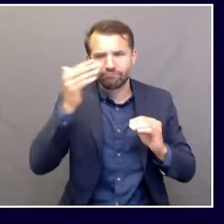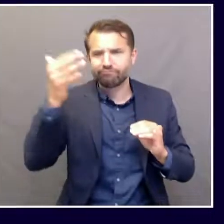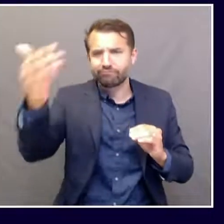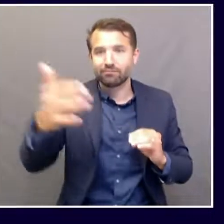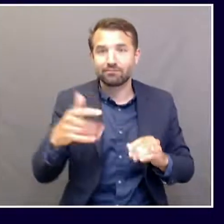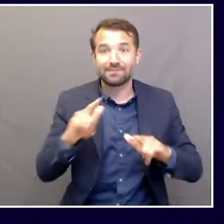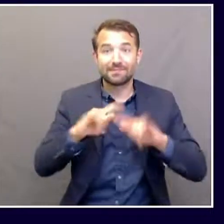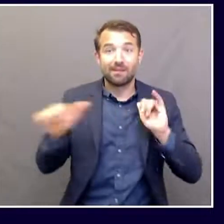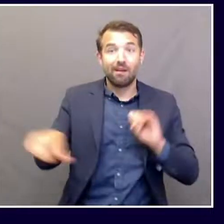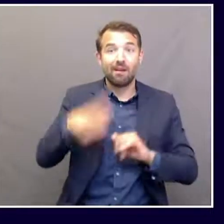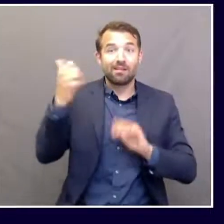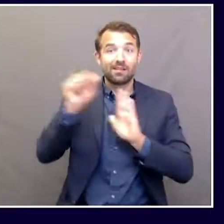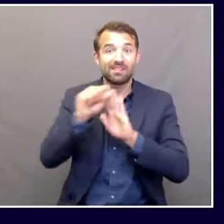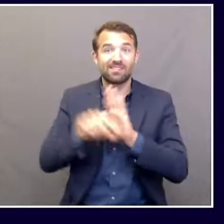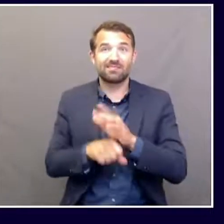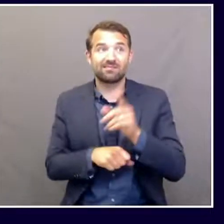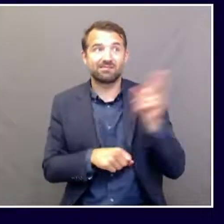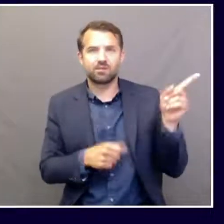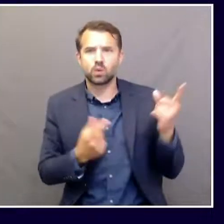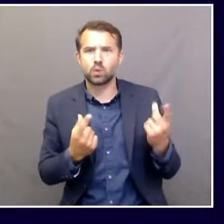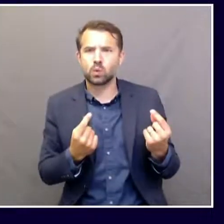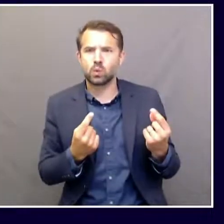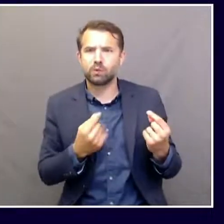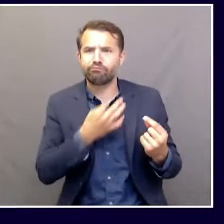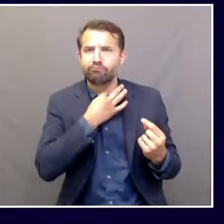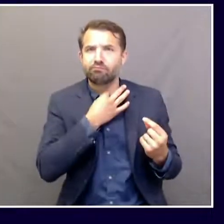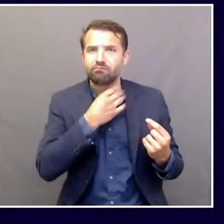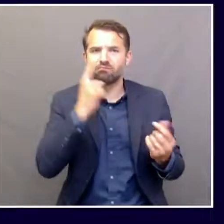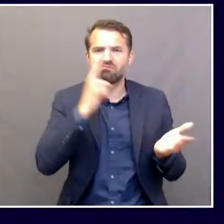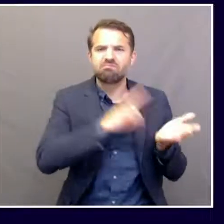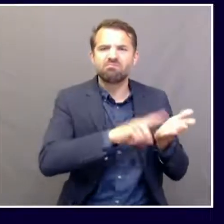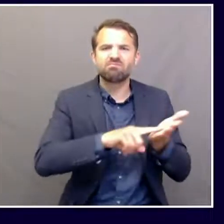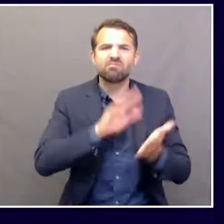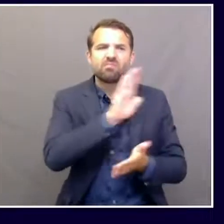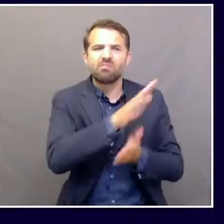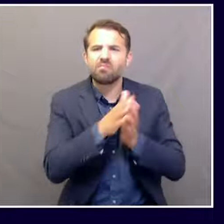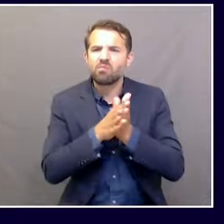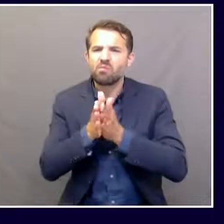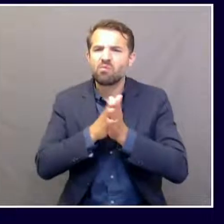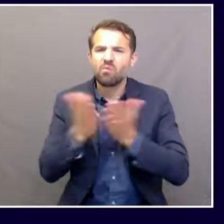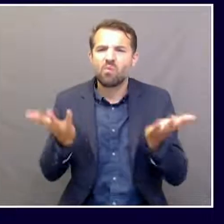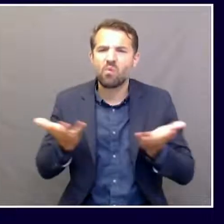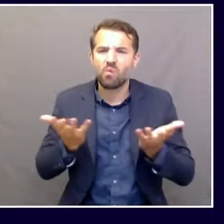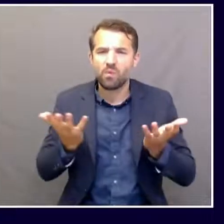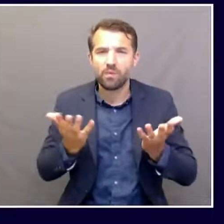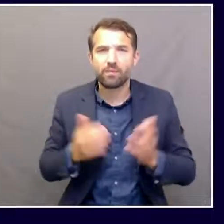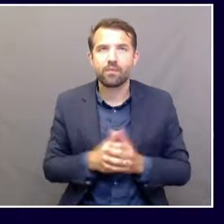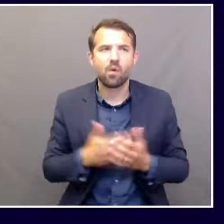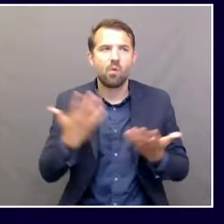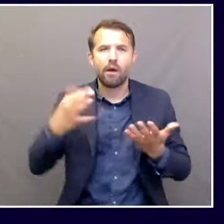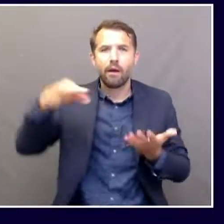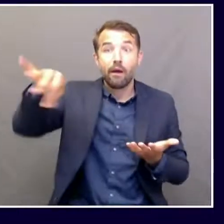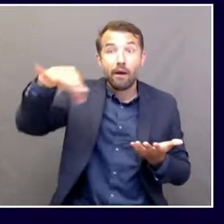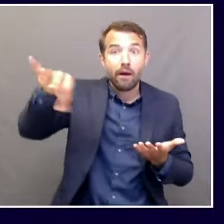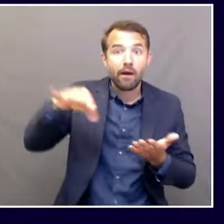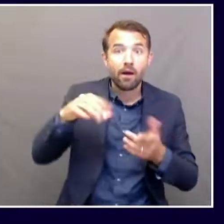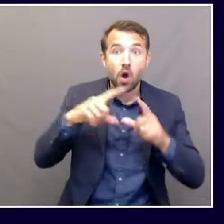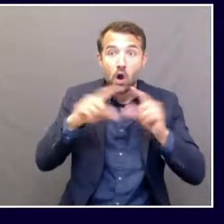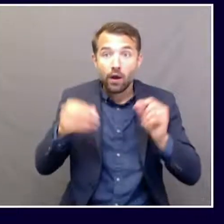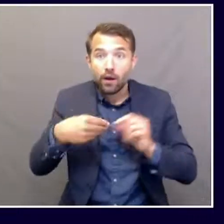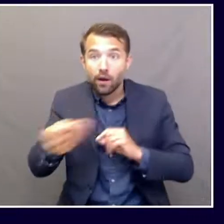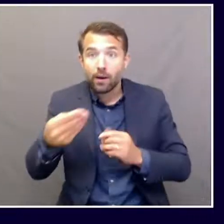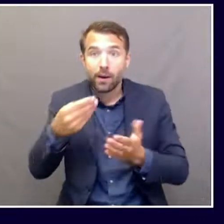incentives. We were happy that our Shot to Get Outdoor did get some Maine people their first shot as they got a fishing license,